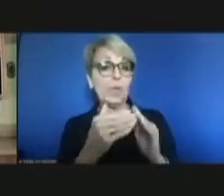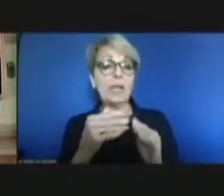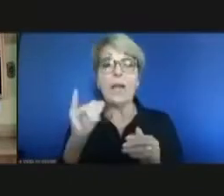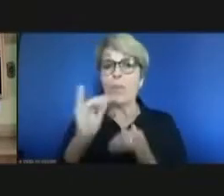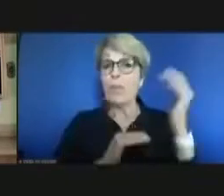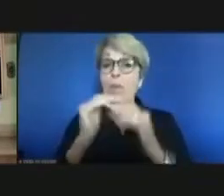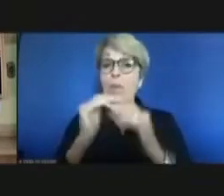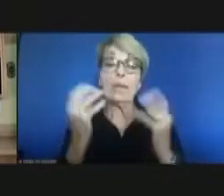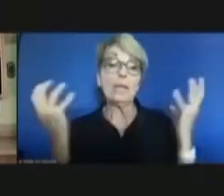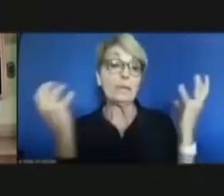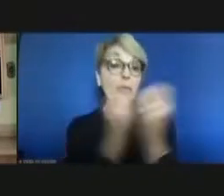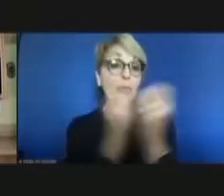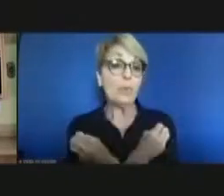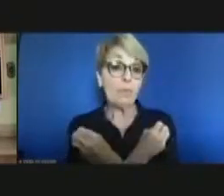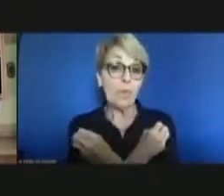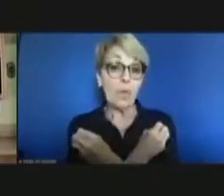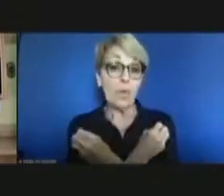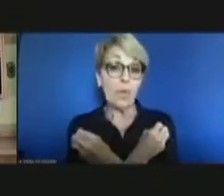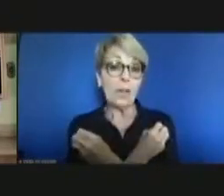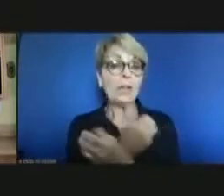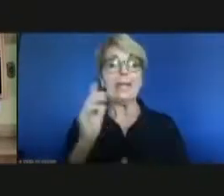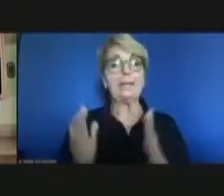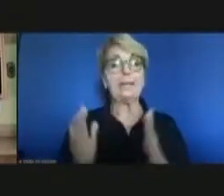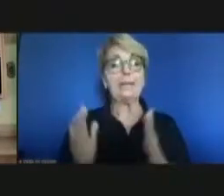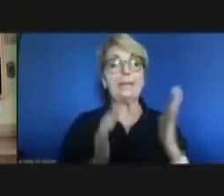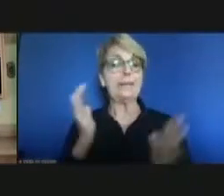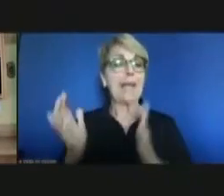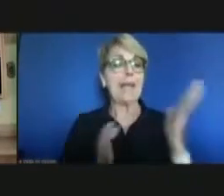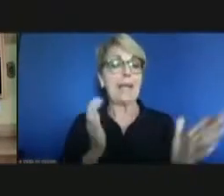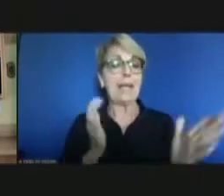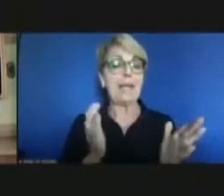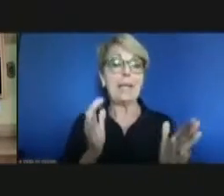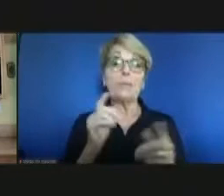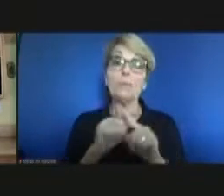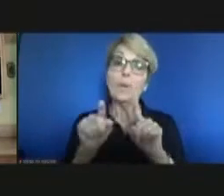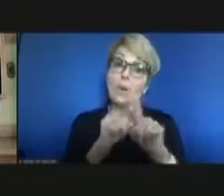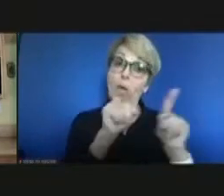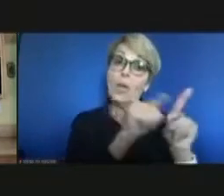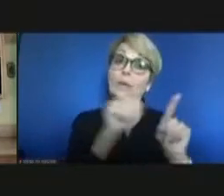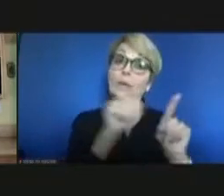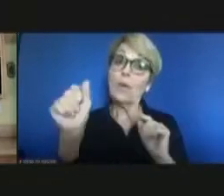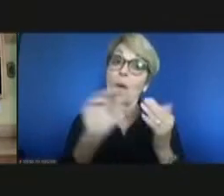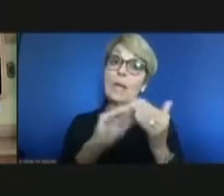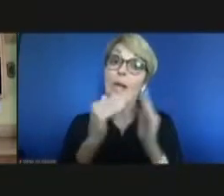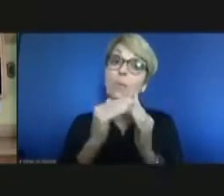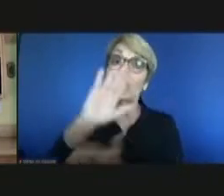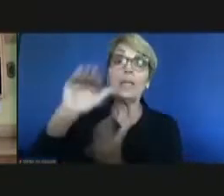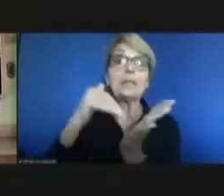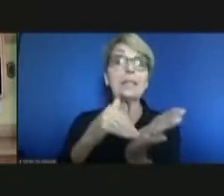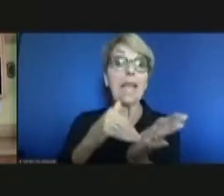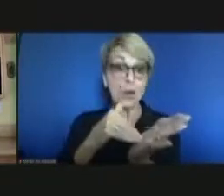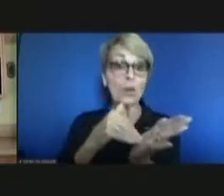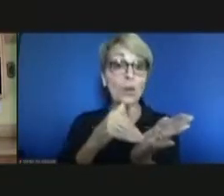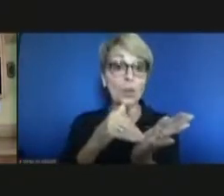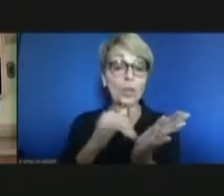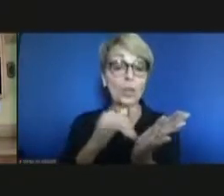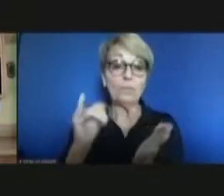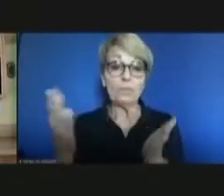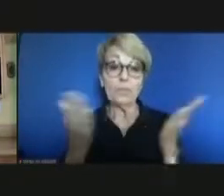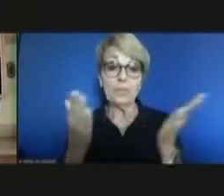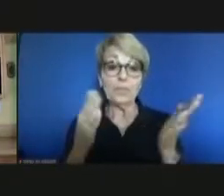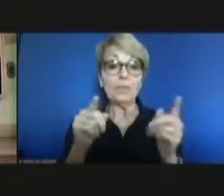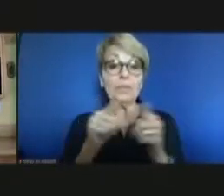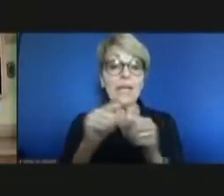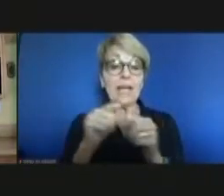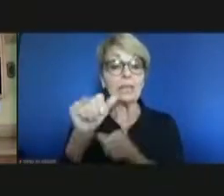It is stately, but it is also a community center. It serves as the location